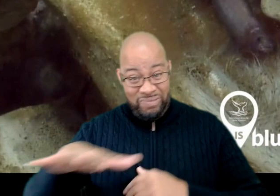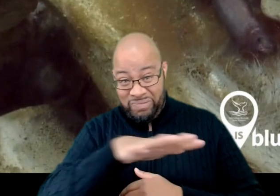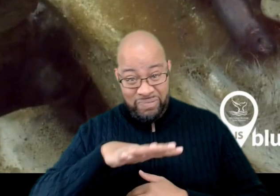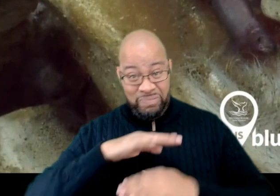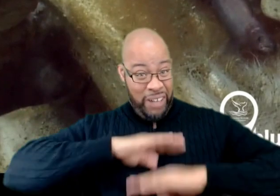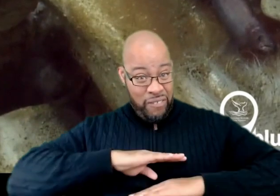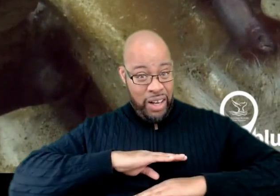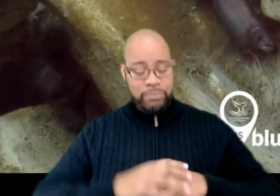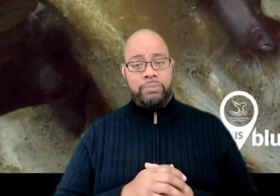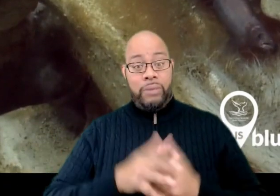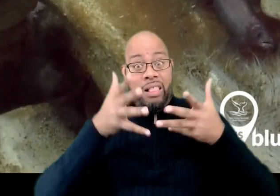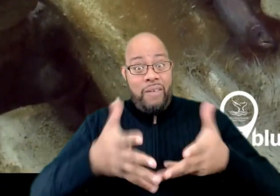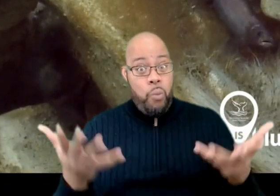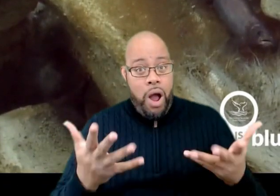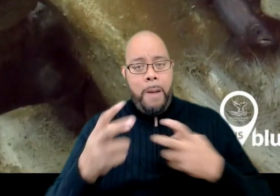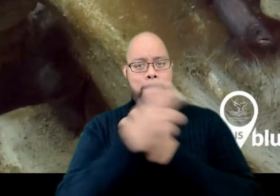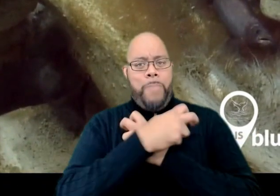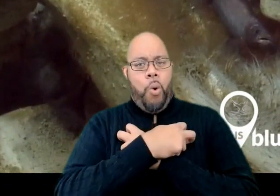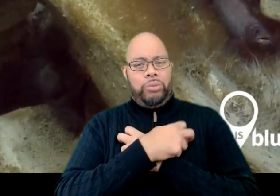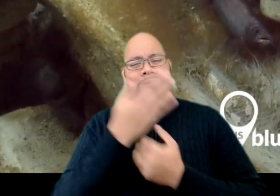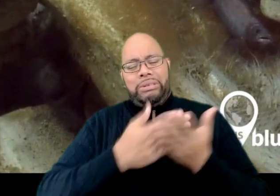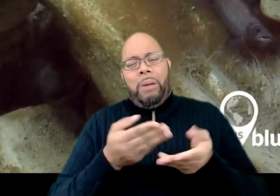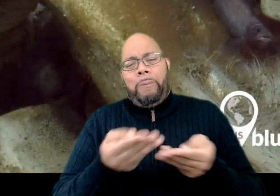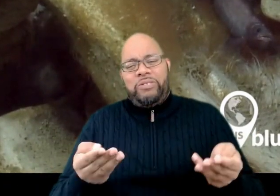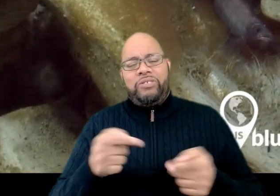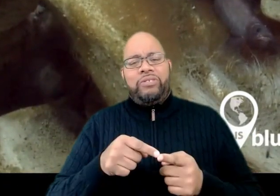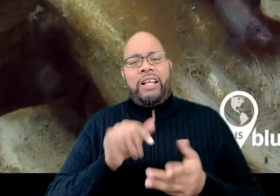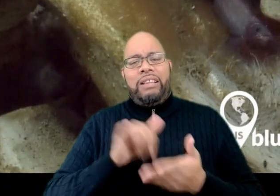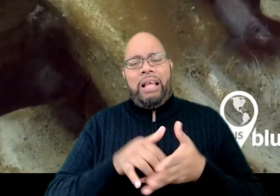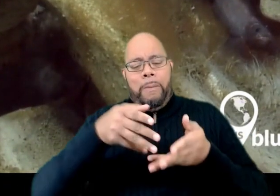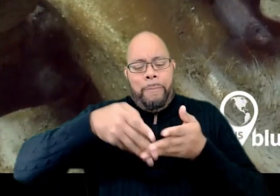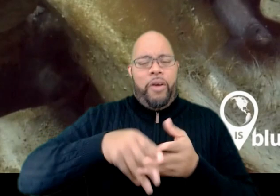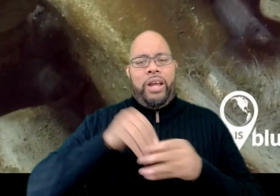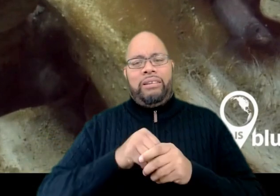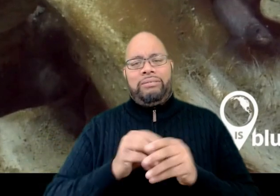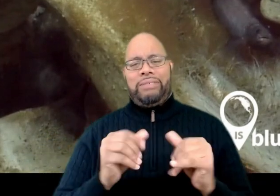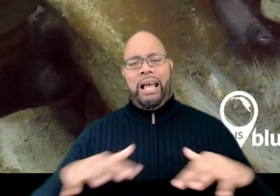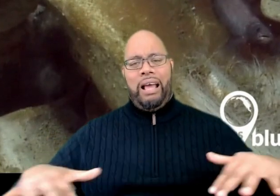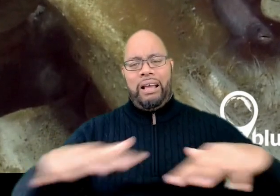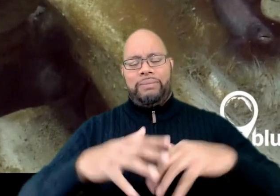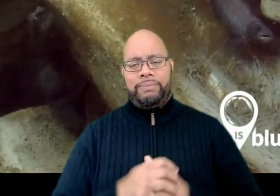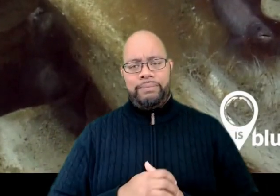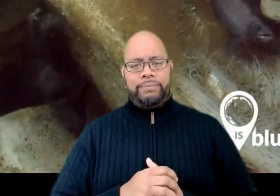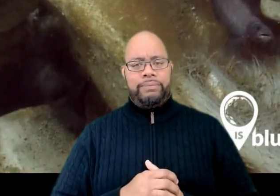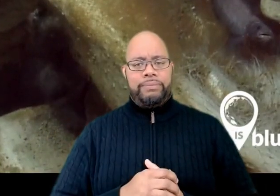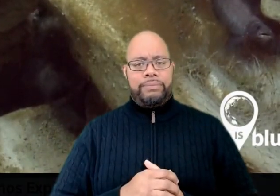scavengers have their fill, all that is left is bones and organic matter that has been buried in the sediment.